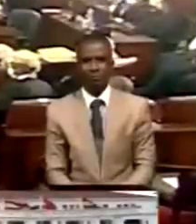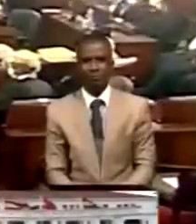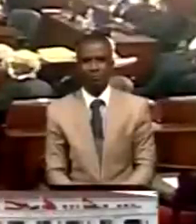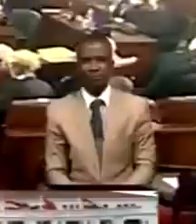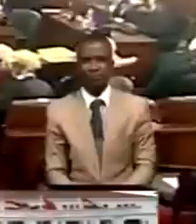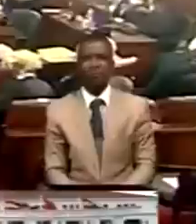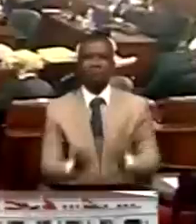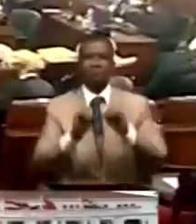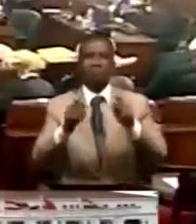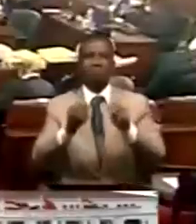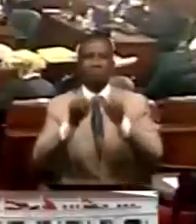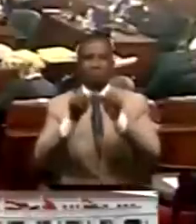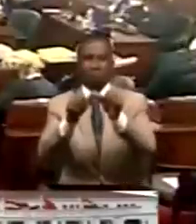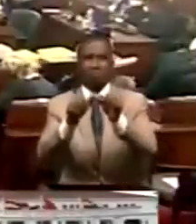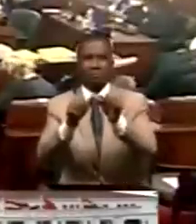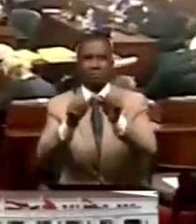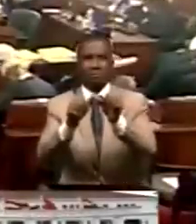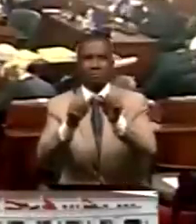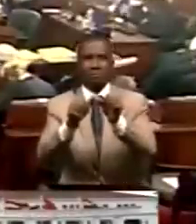Right, go on.